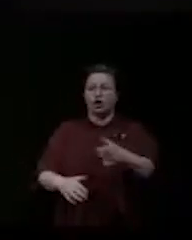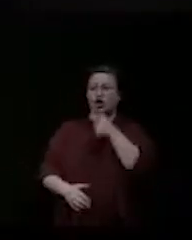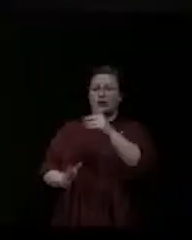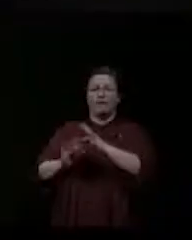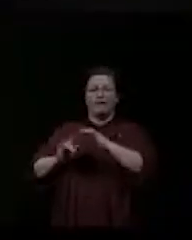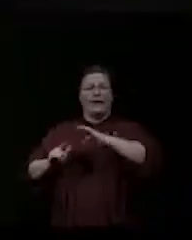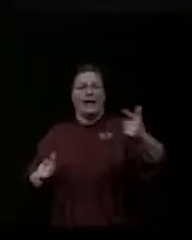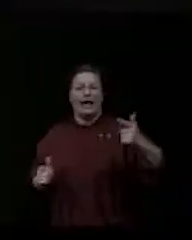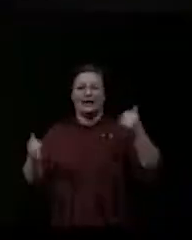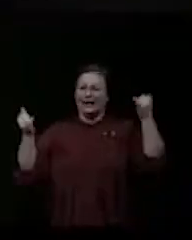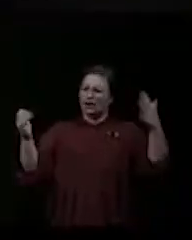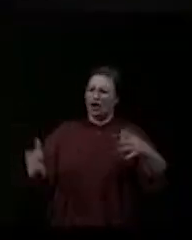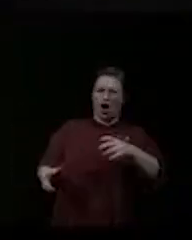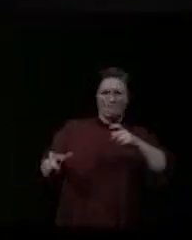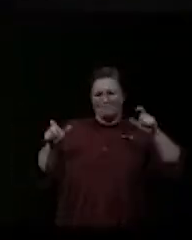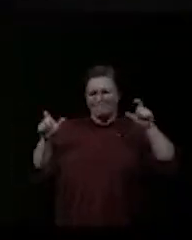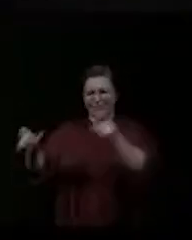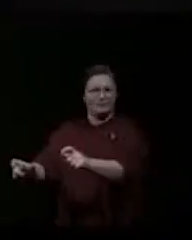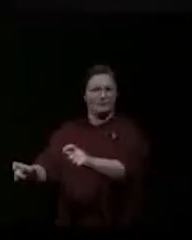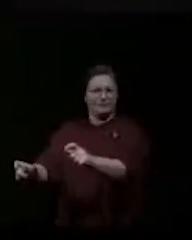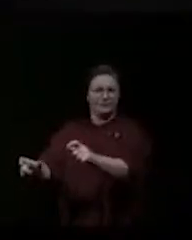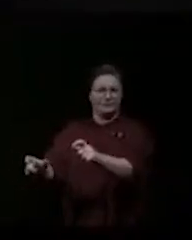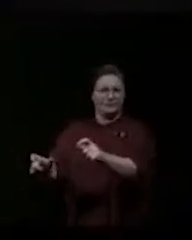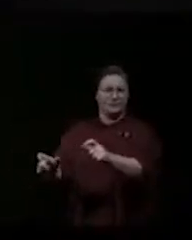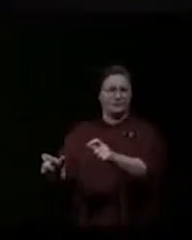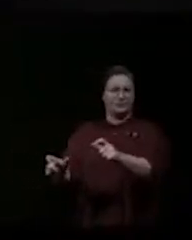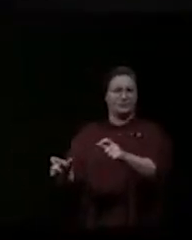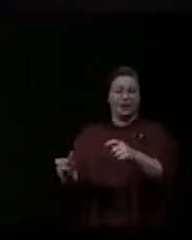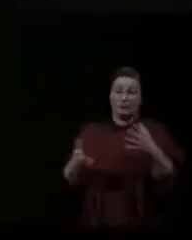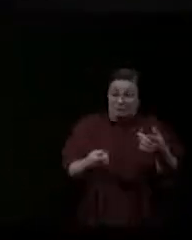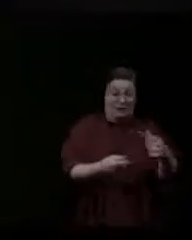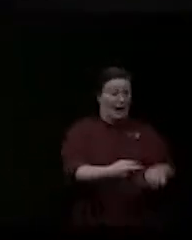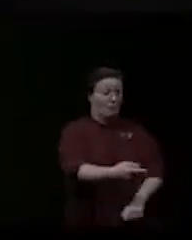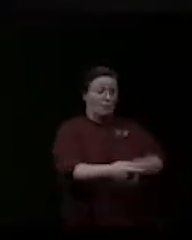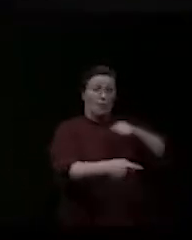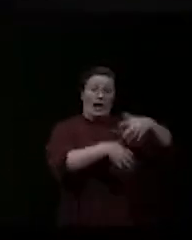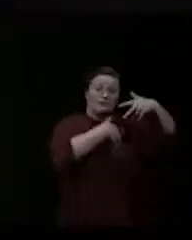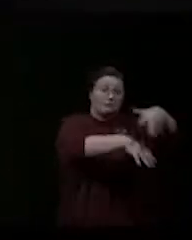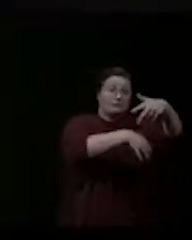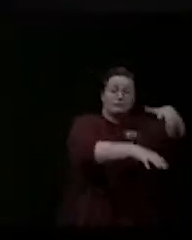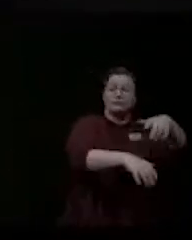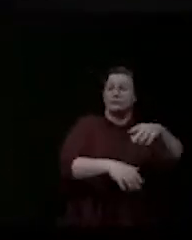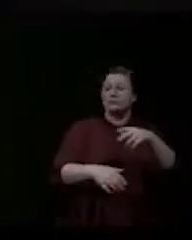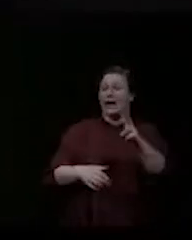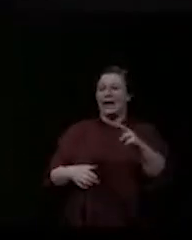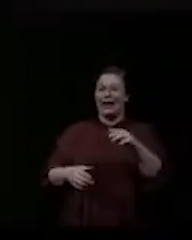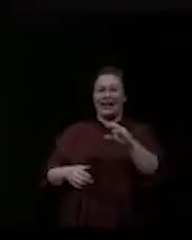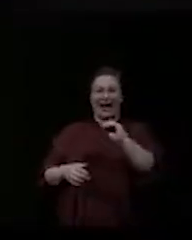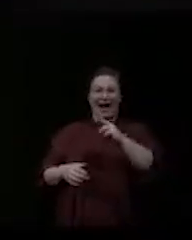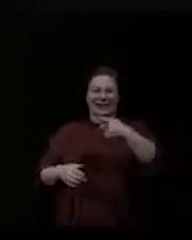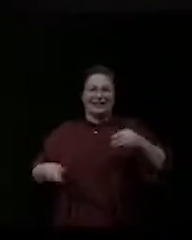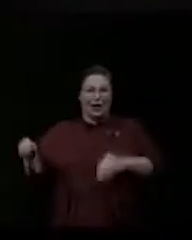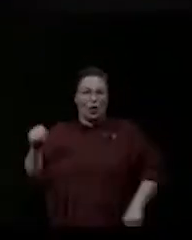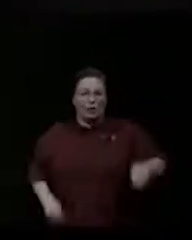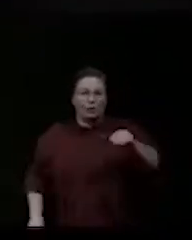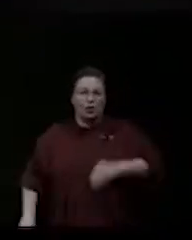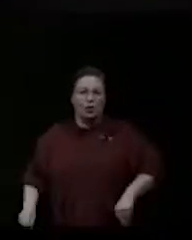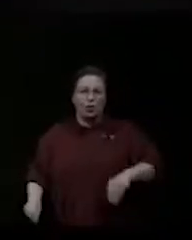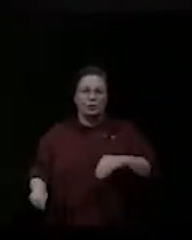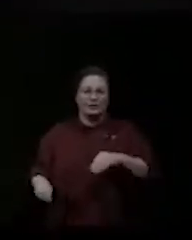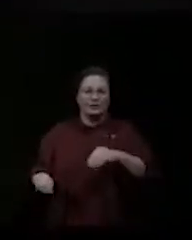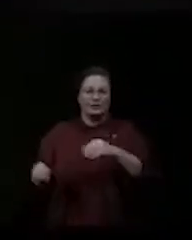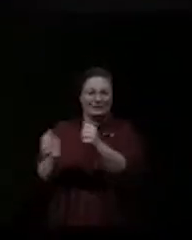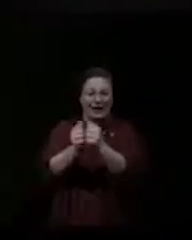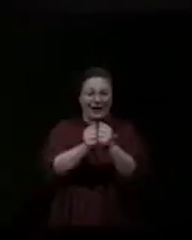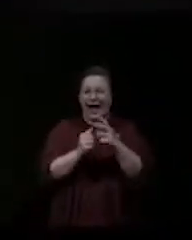expression across the world, be it in relation to pride marches anti-corruption issues, or